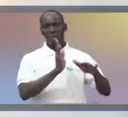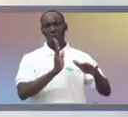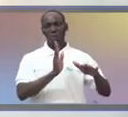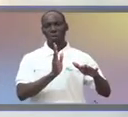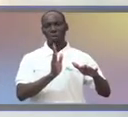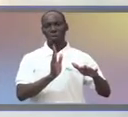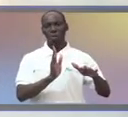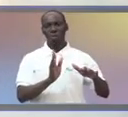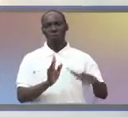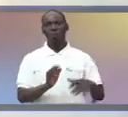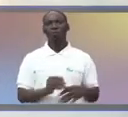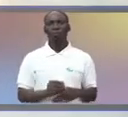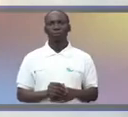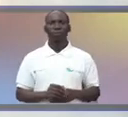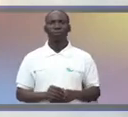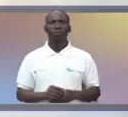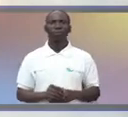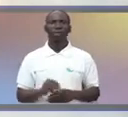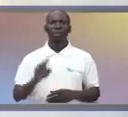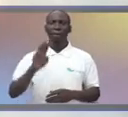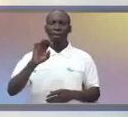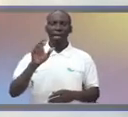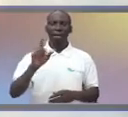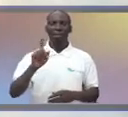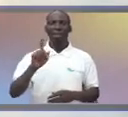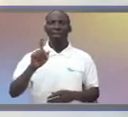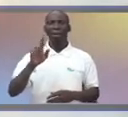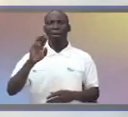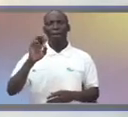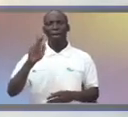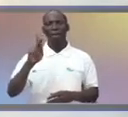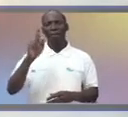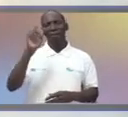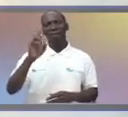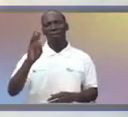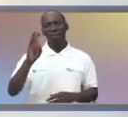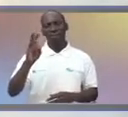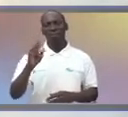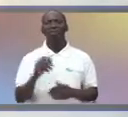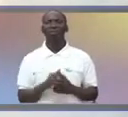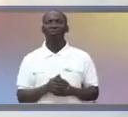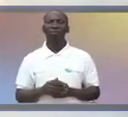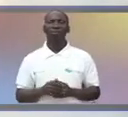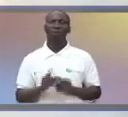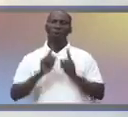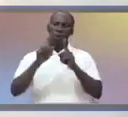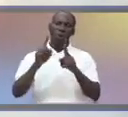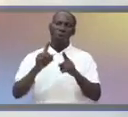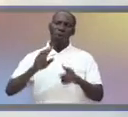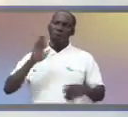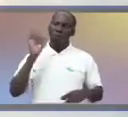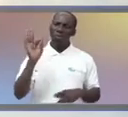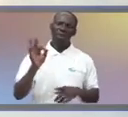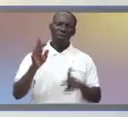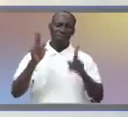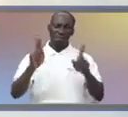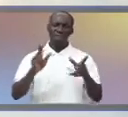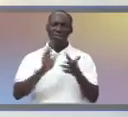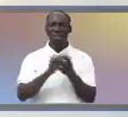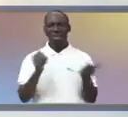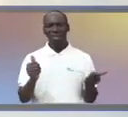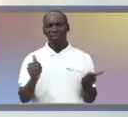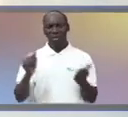dunsia. Ose na ose wonse. Munko wiasi yina kwa kwa sempa ni chila abodie yina. Di oji die na wobone sunu. Obenje